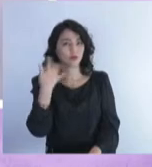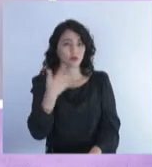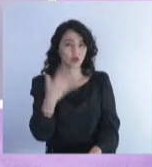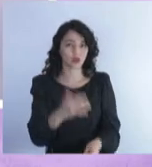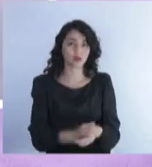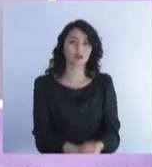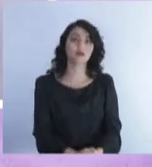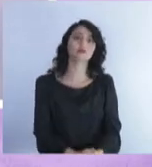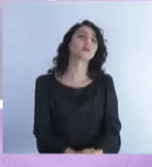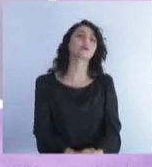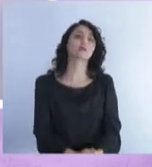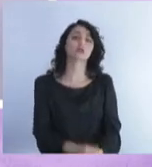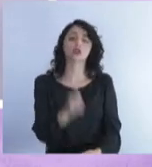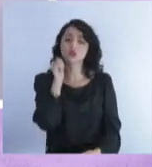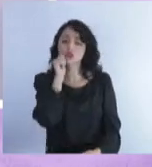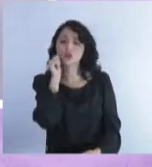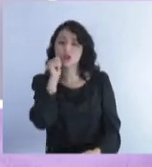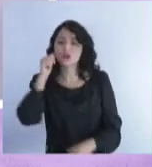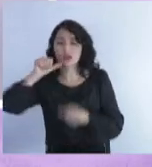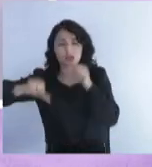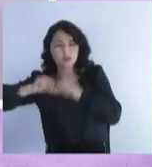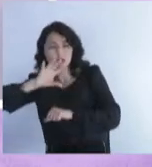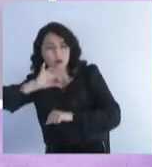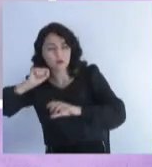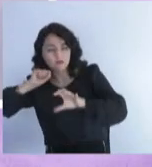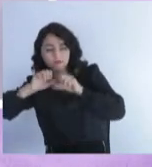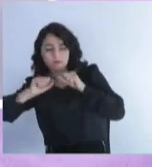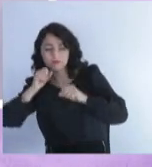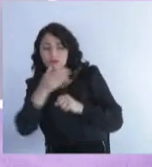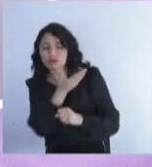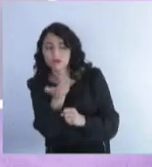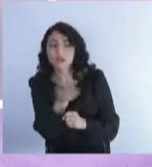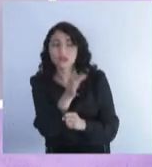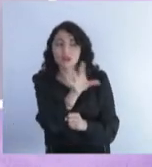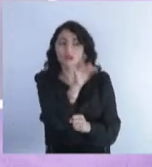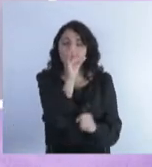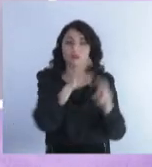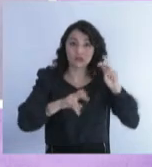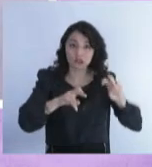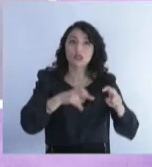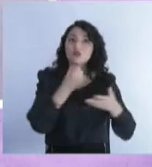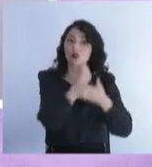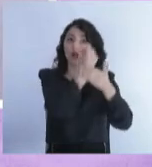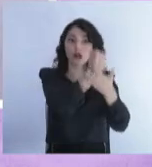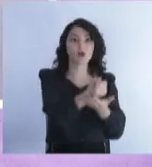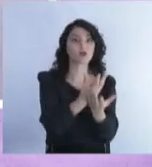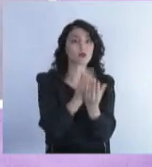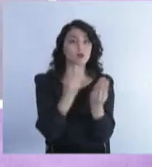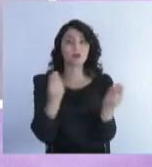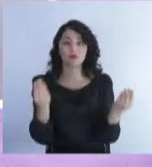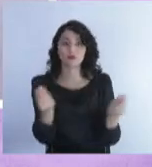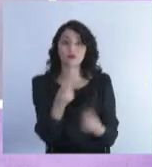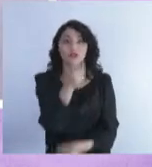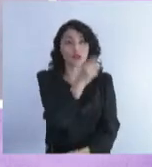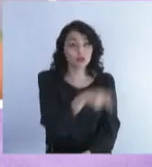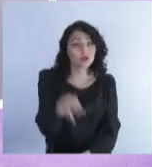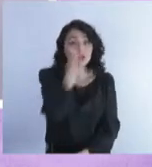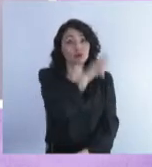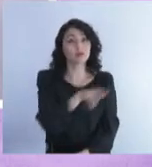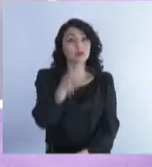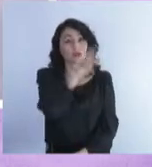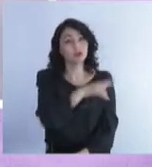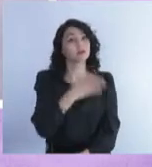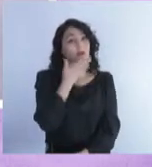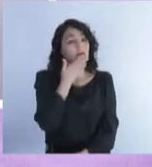them. And use them daily. And the more you can do it, the better off you'll be, no matter what